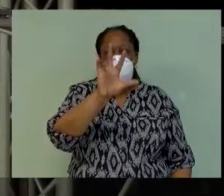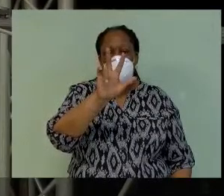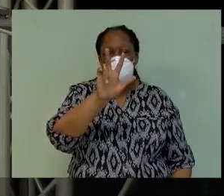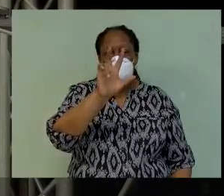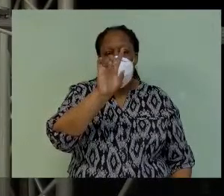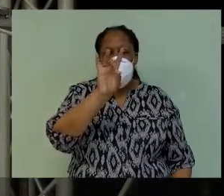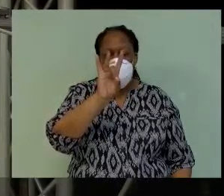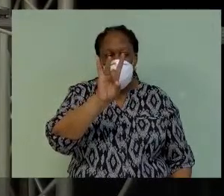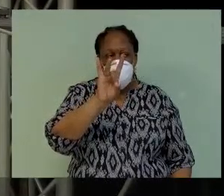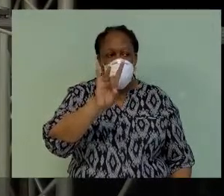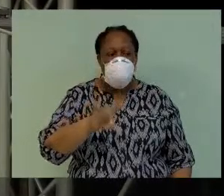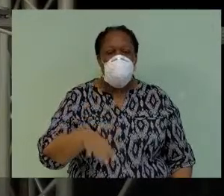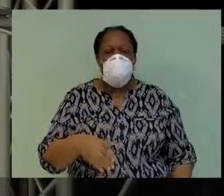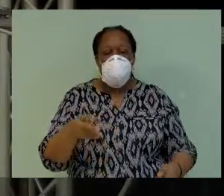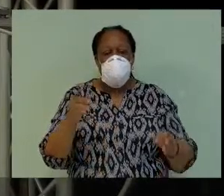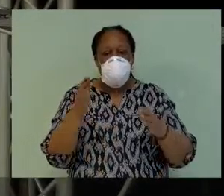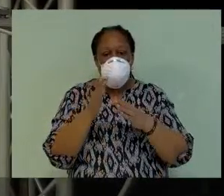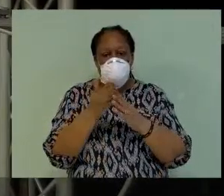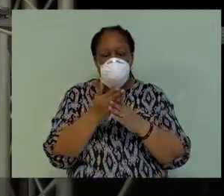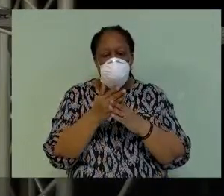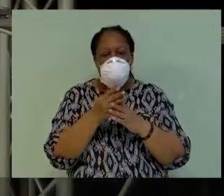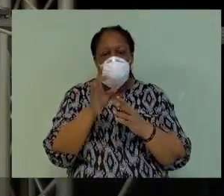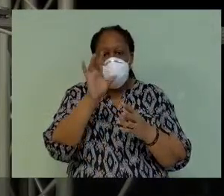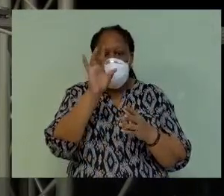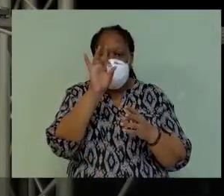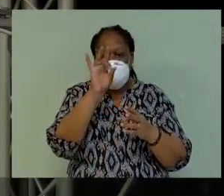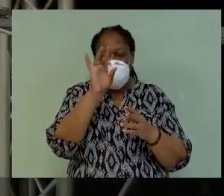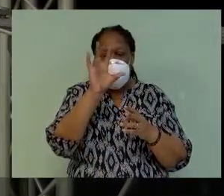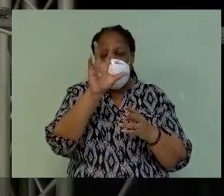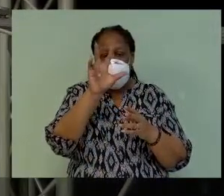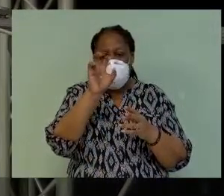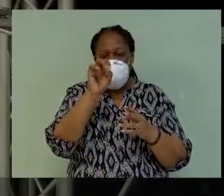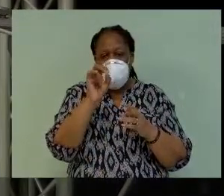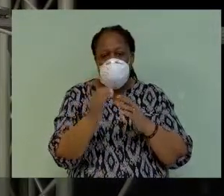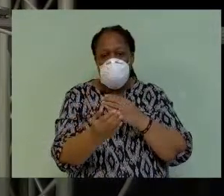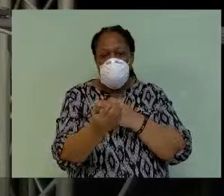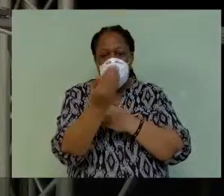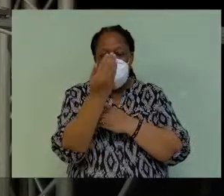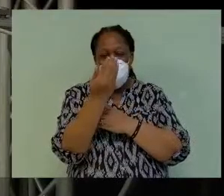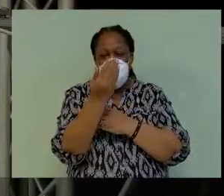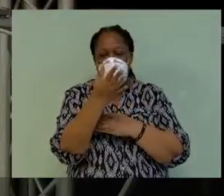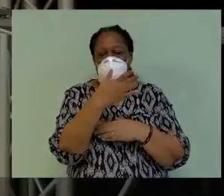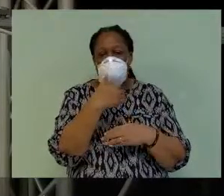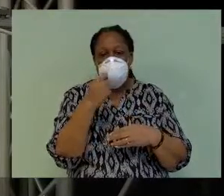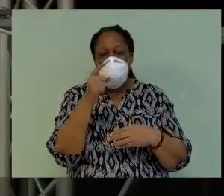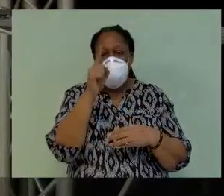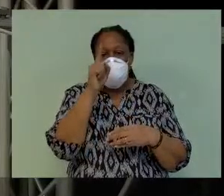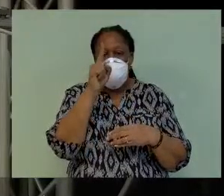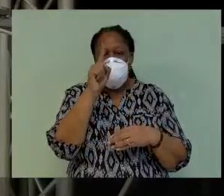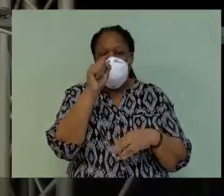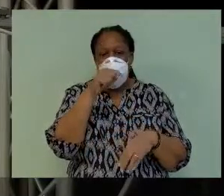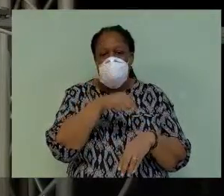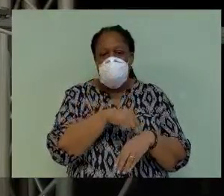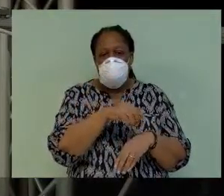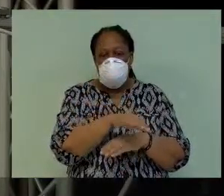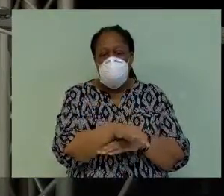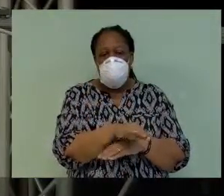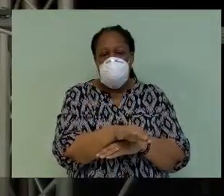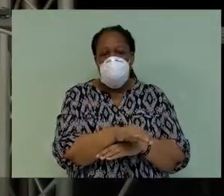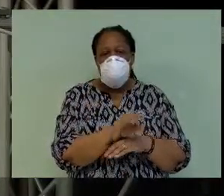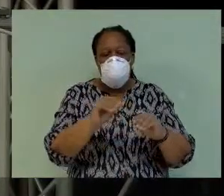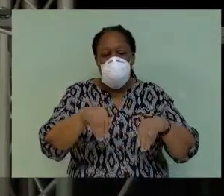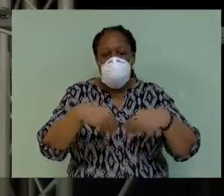465-7938, between the hours of 8:30 a.m. and 1 p.m. to